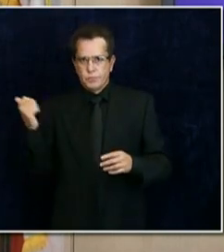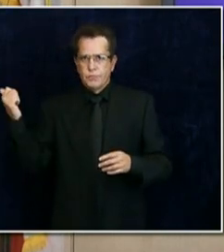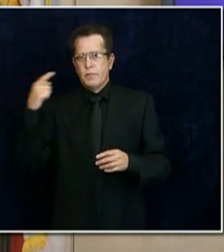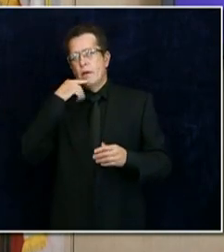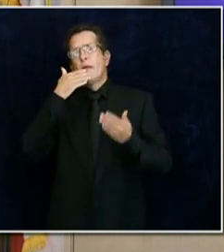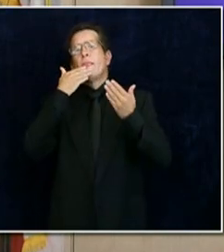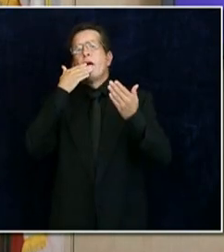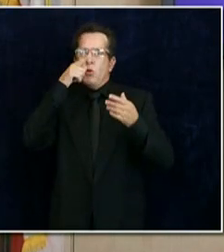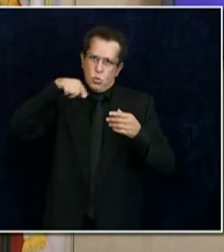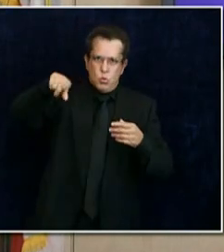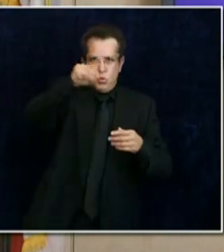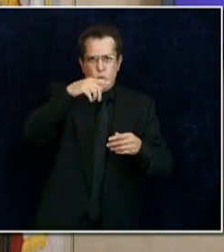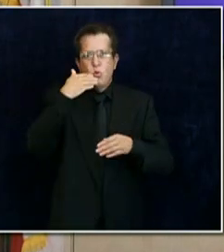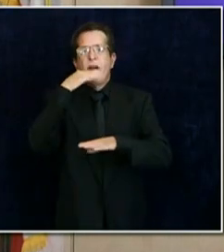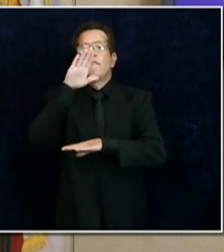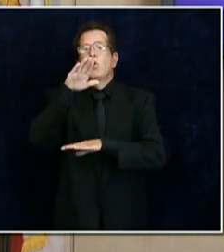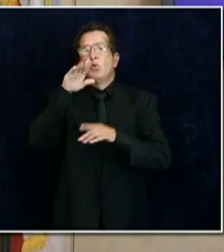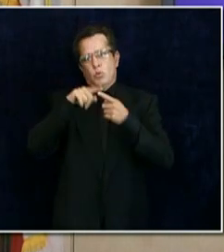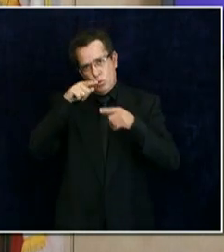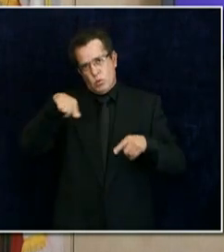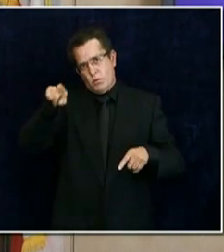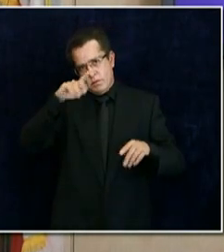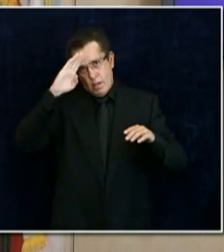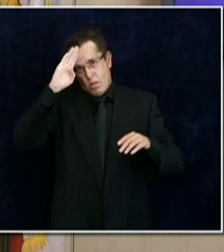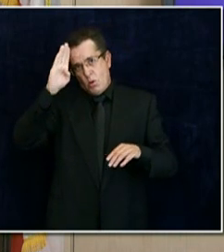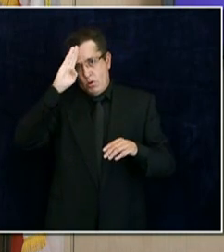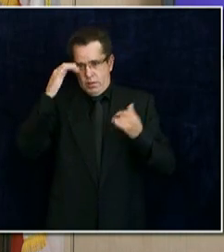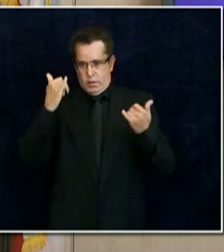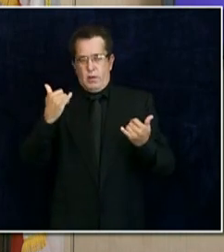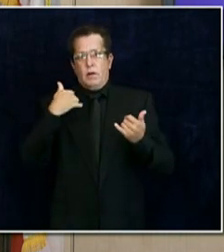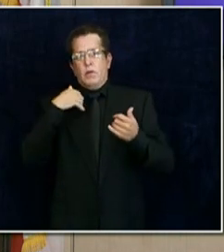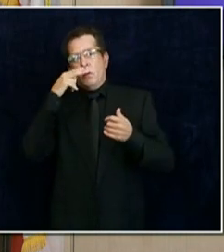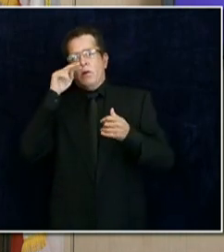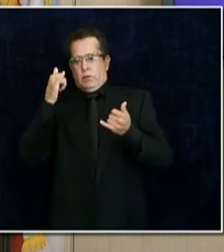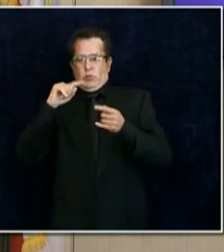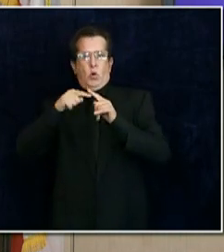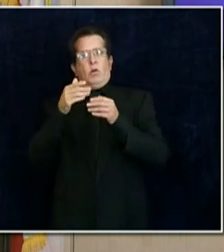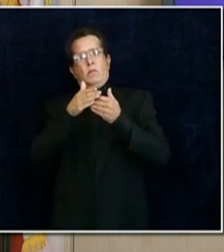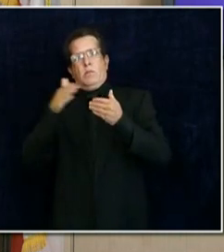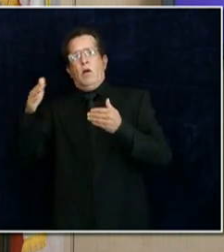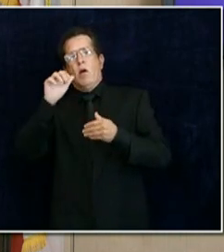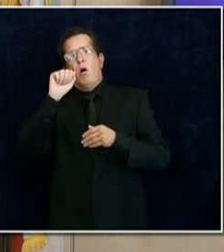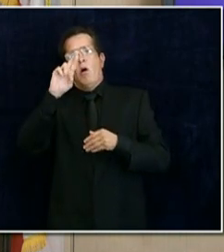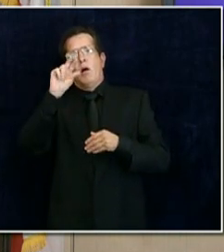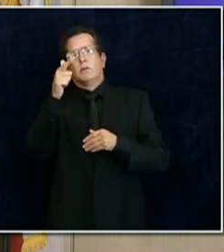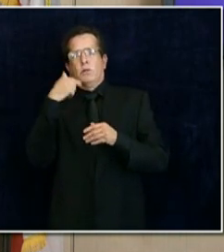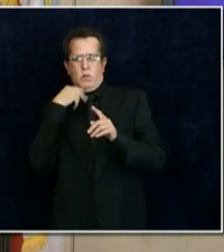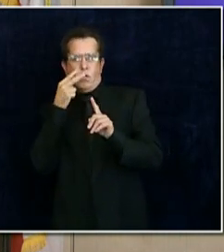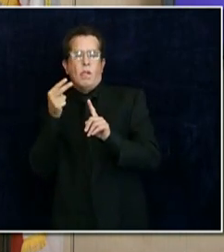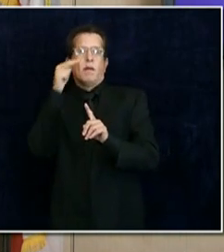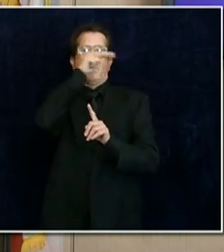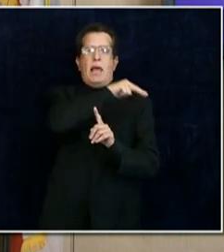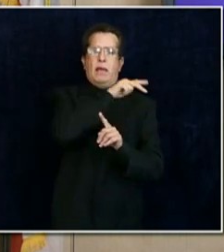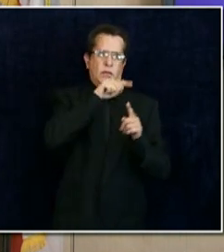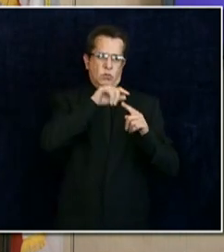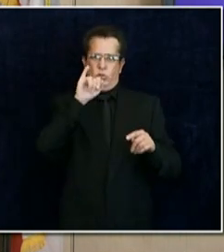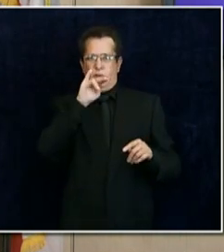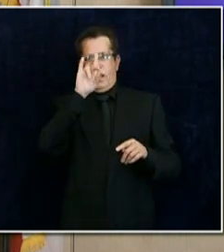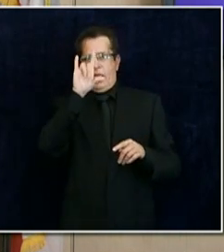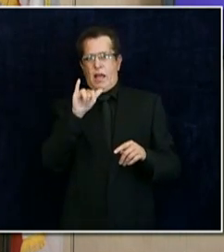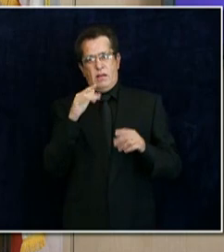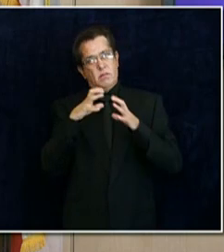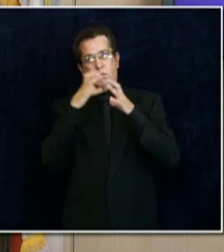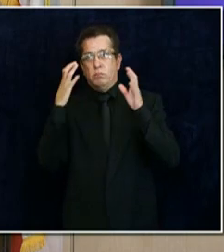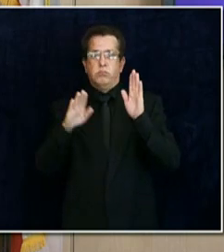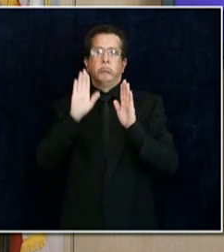Thank you, and good afternoon. As we begin August, we look back on July and recognize it was a bit of a roller coaster. We saw